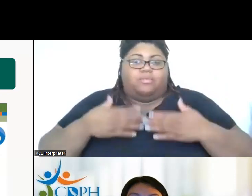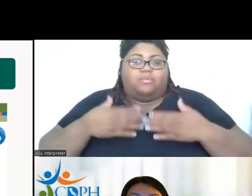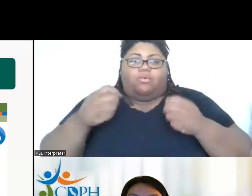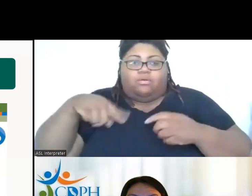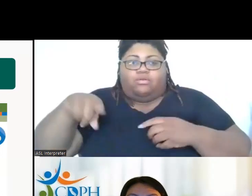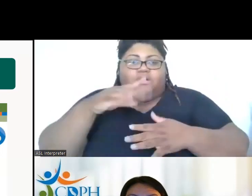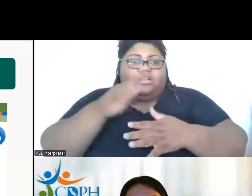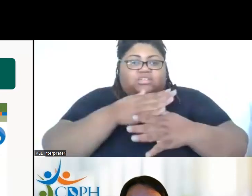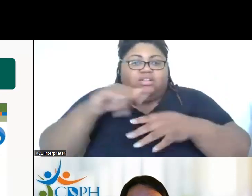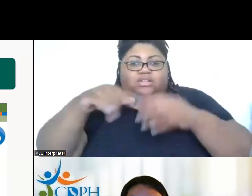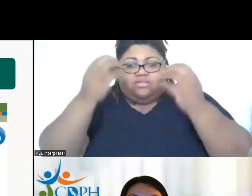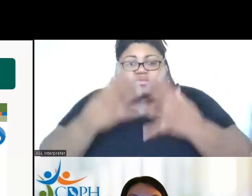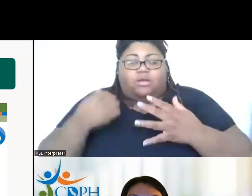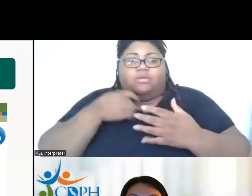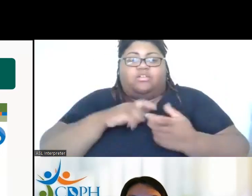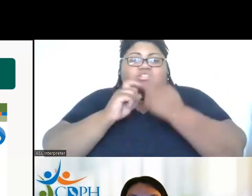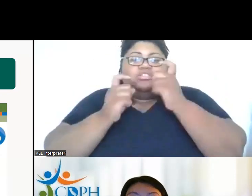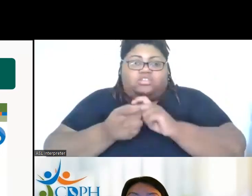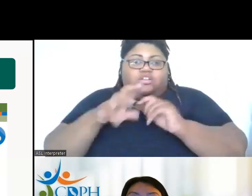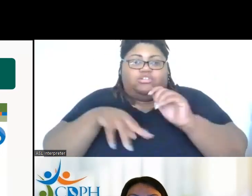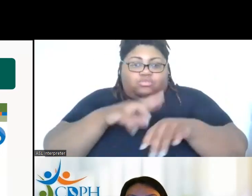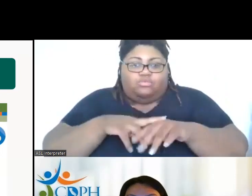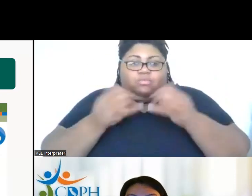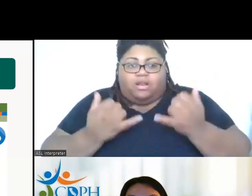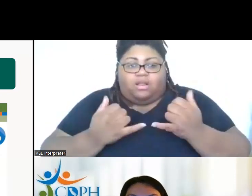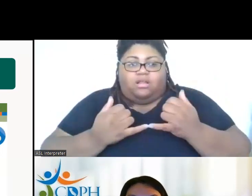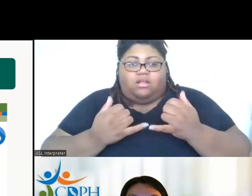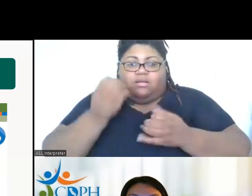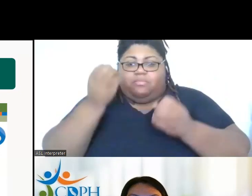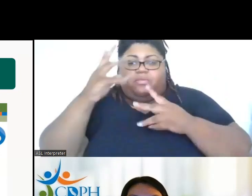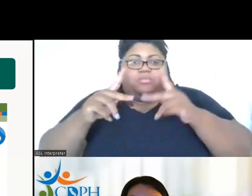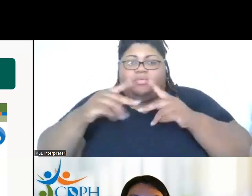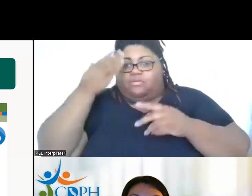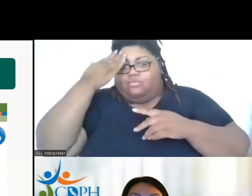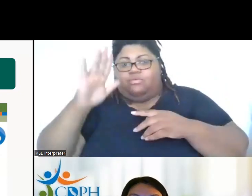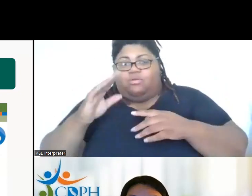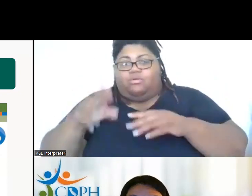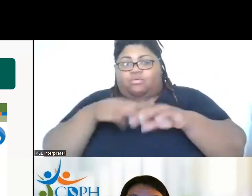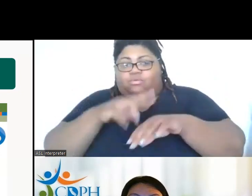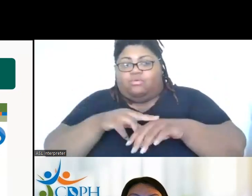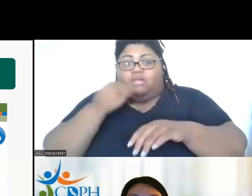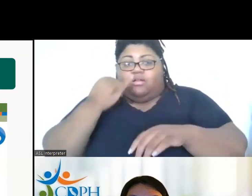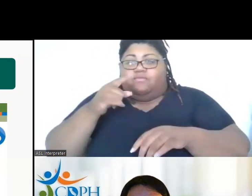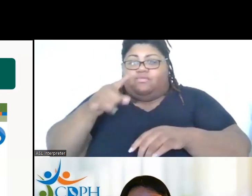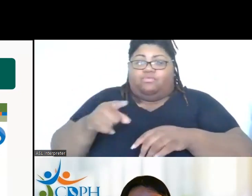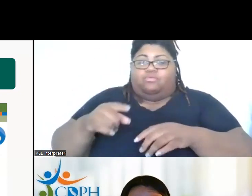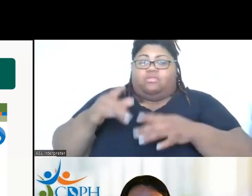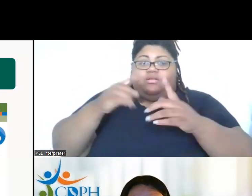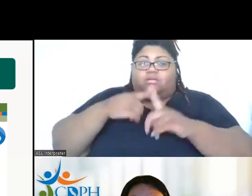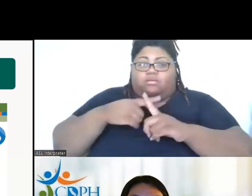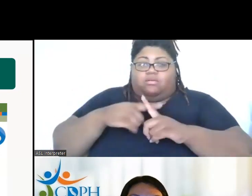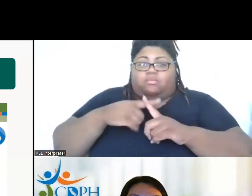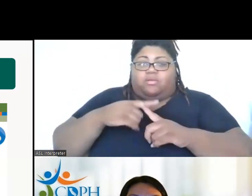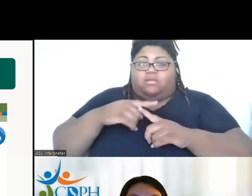again, we're trying to change the norm here. Folks don't recognize that the norm should be, if you test positive and have symptoms, seek